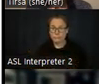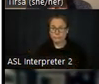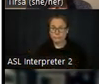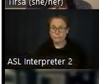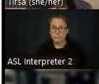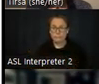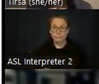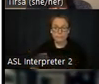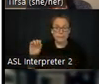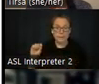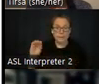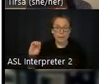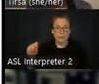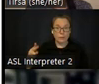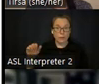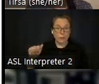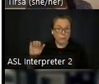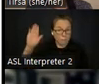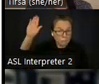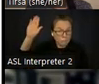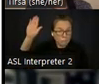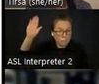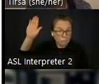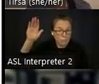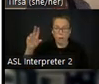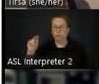Commissioner Sophia, you still have your hand up? You still have something you'd like to